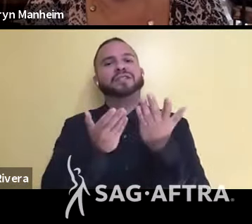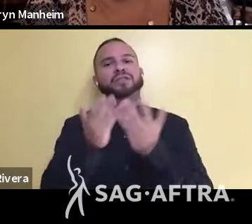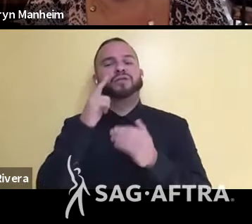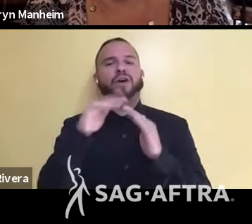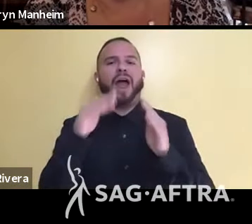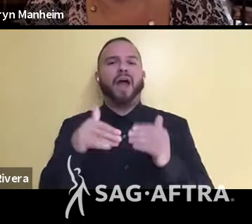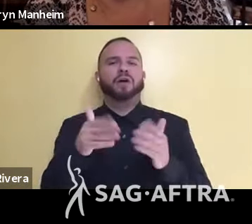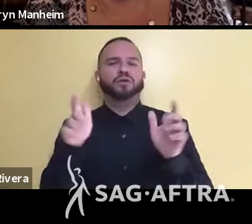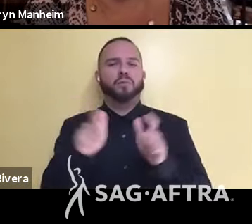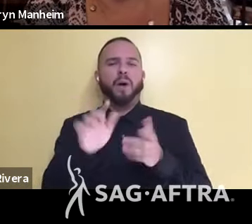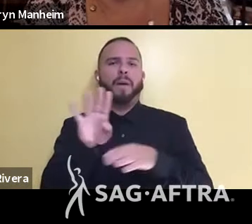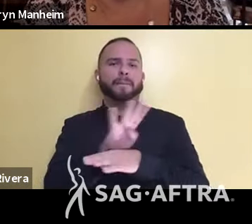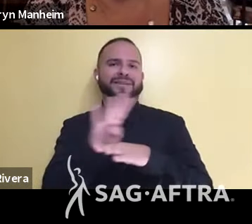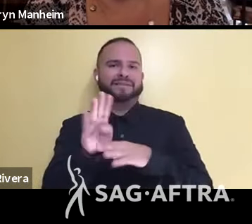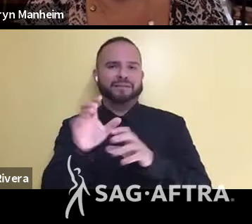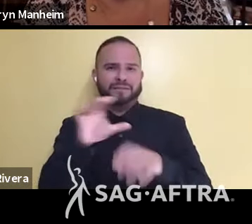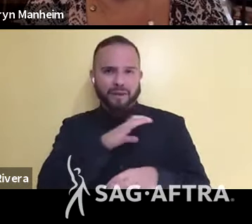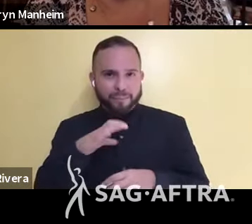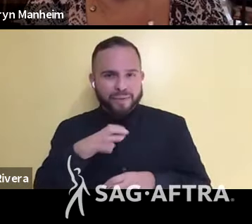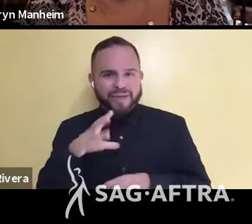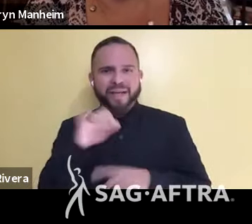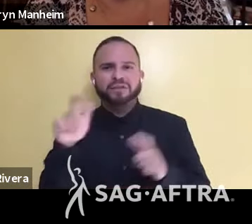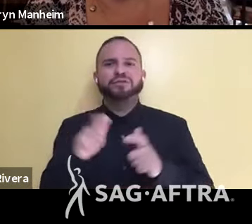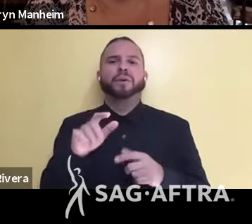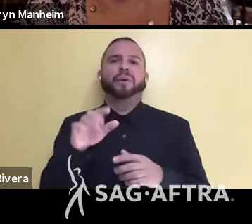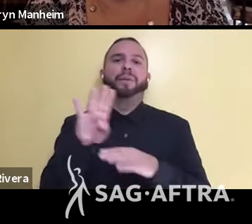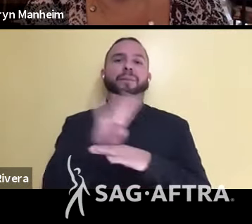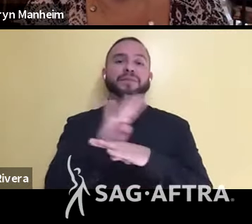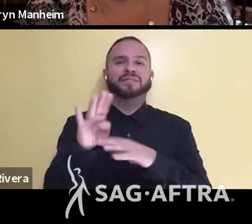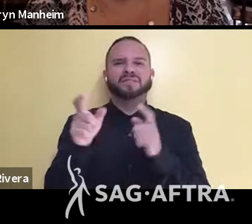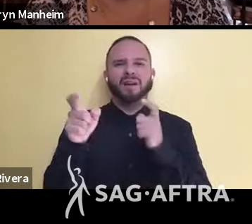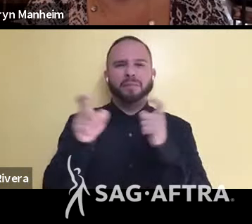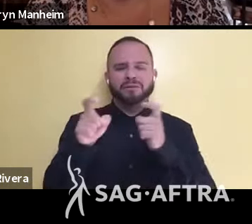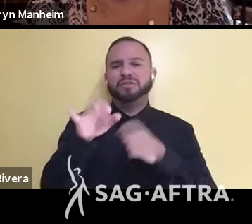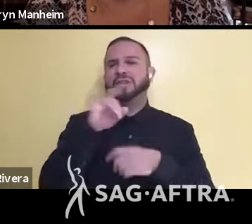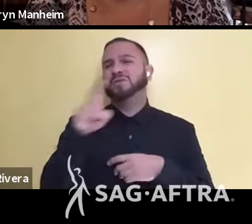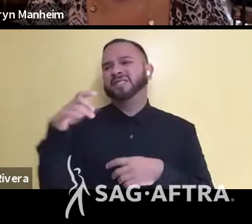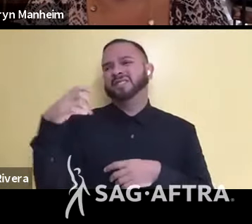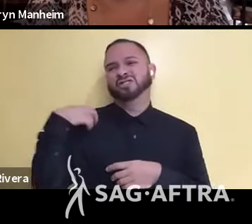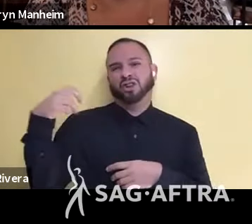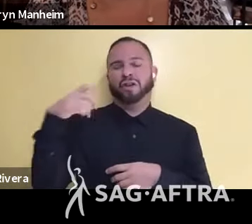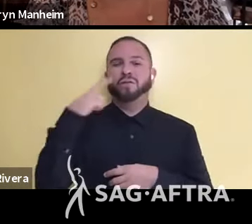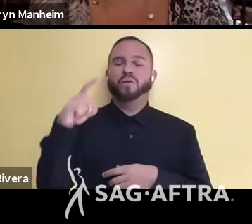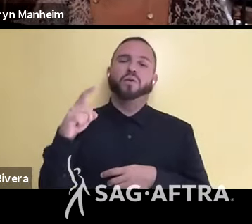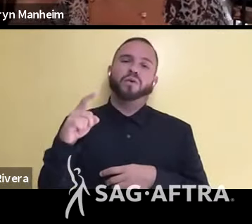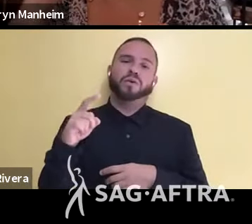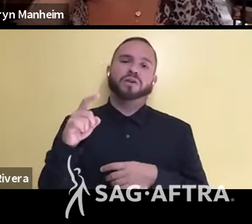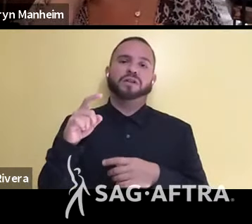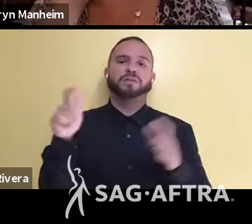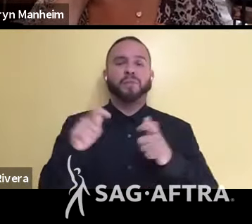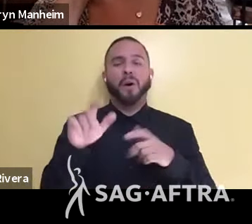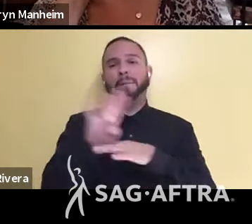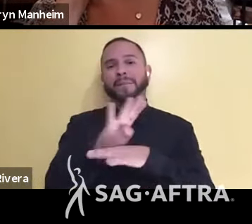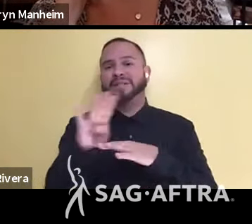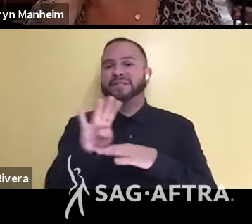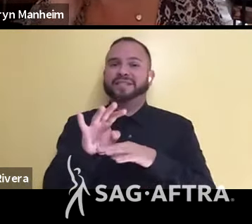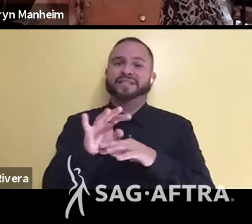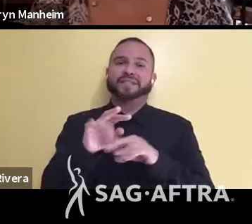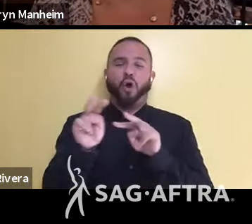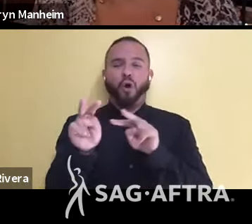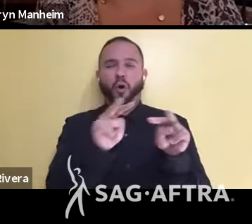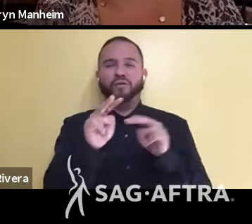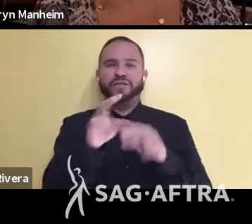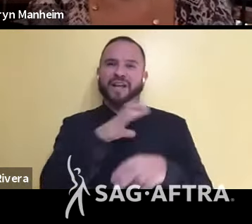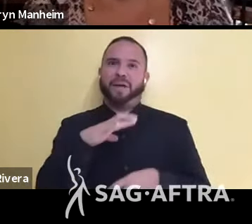which has oversight of the Small Business Administration, and is the chair of the Small Business Oversight Committee. Just a few of the many things that